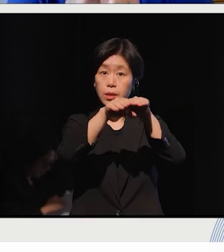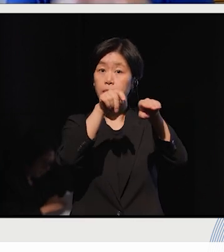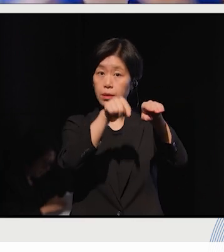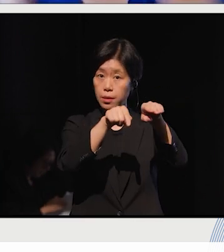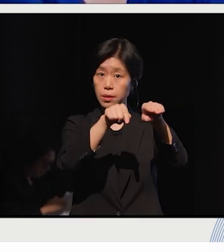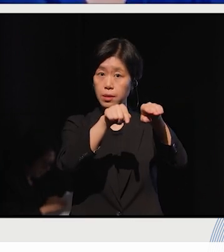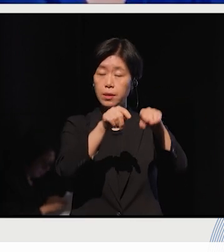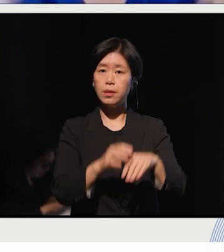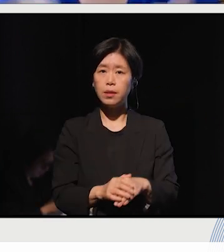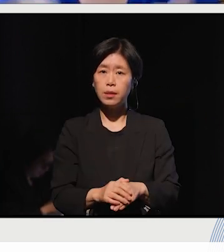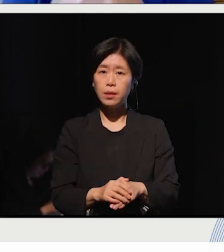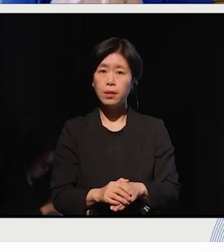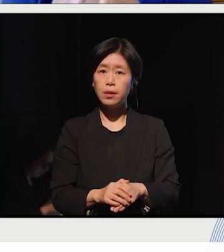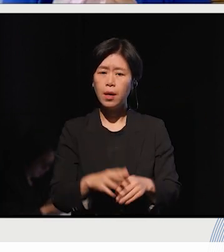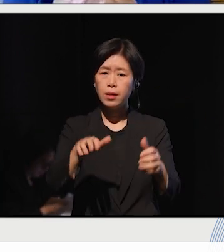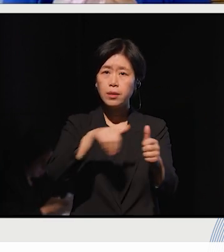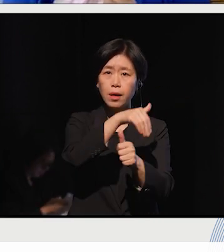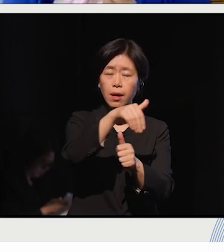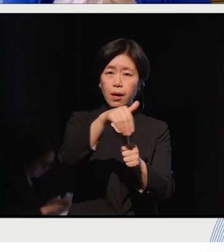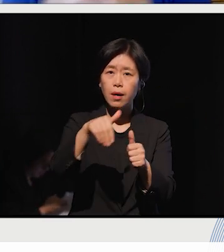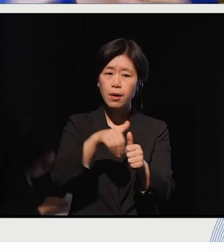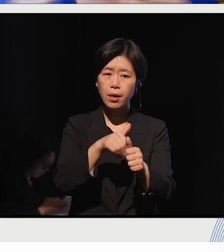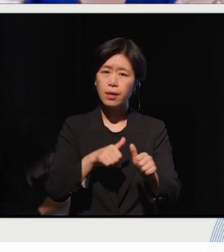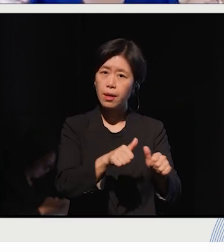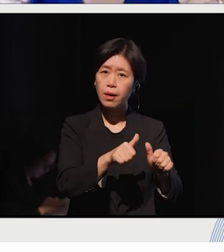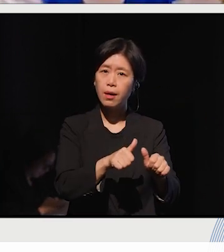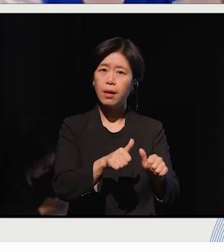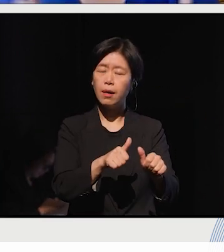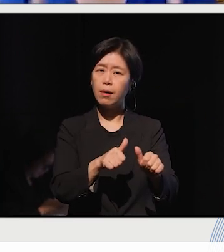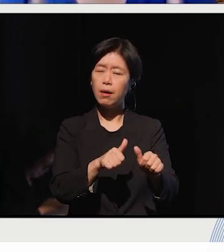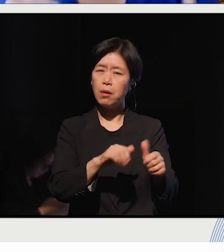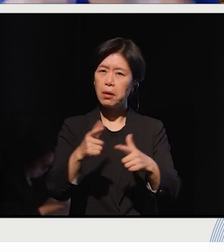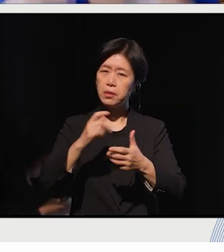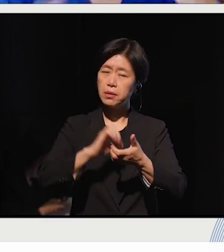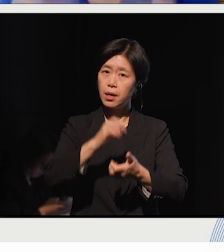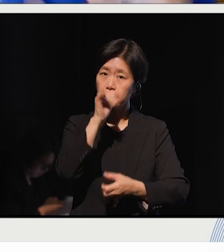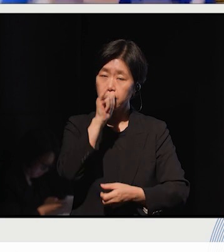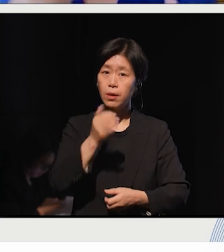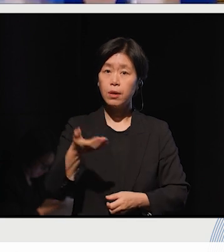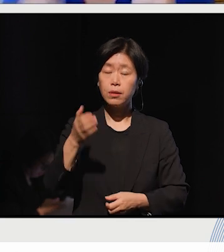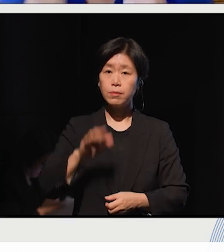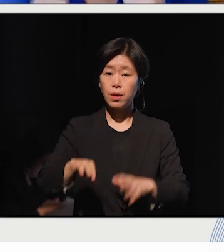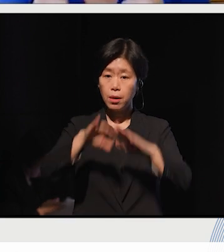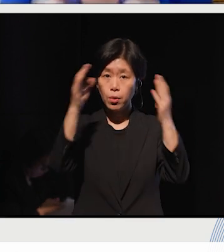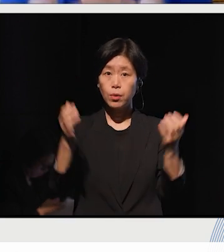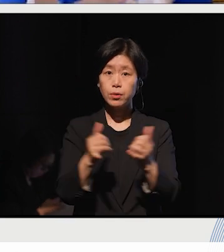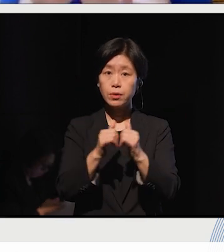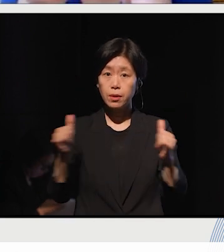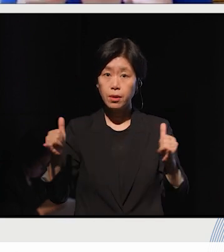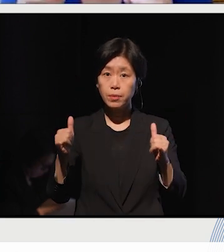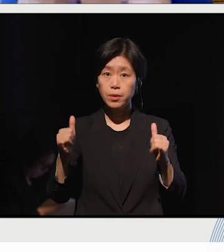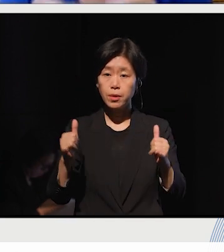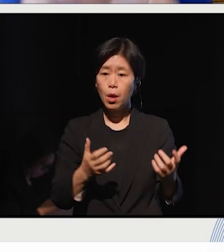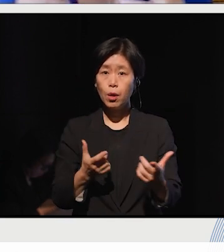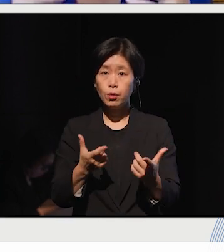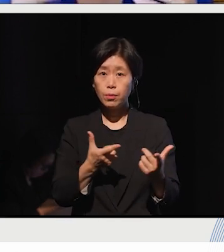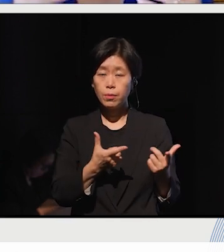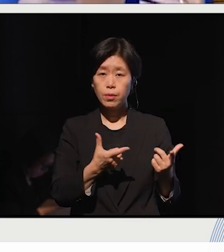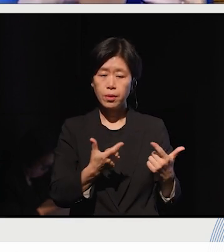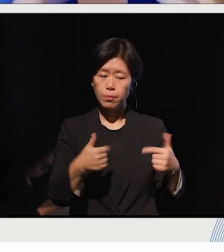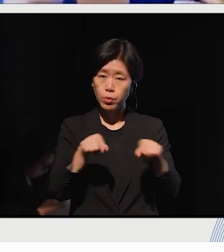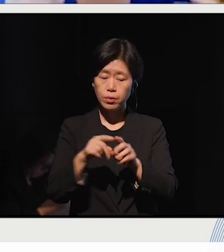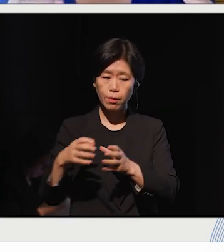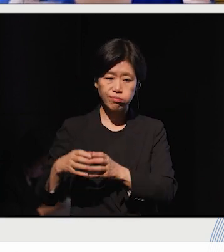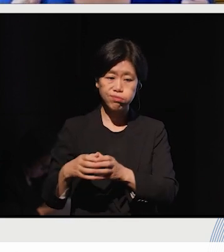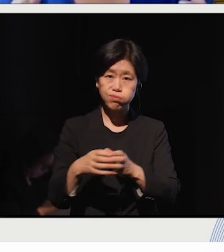at all possible to send everybody the same route, we are making sure that as they're approaching this really exciting theatrical